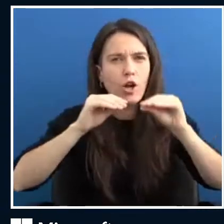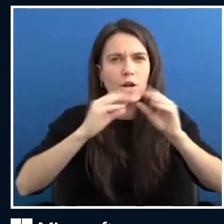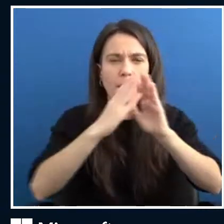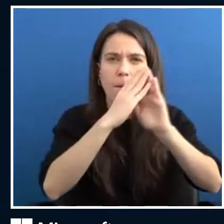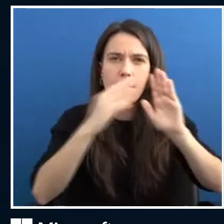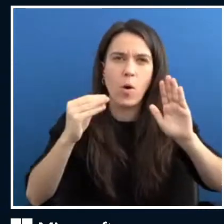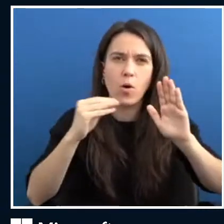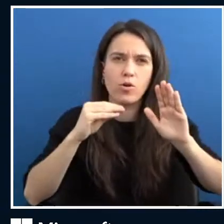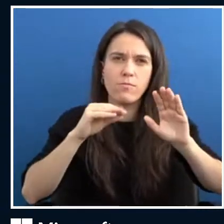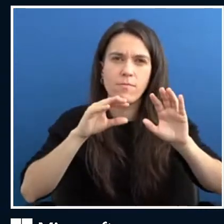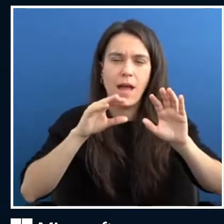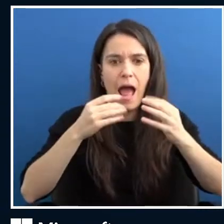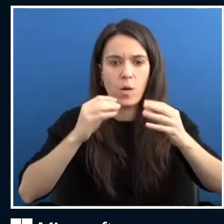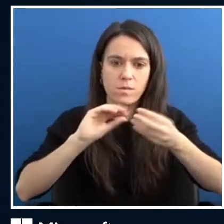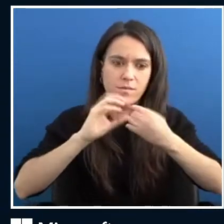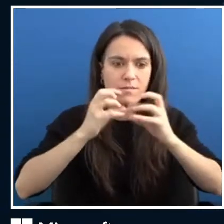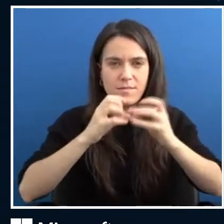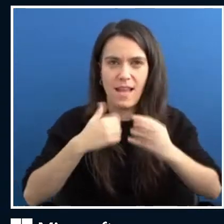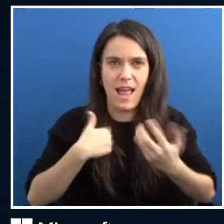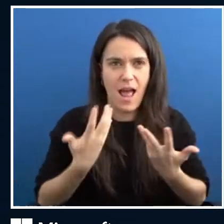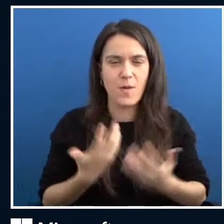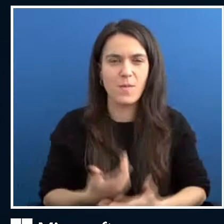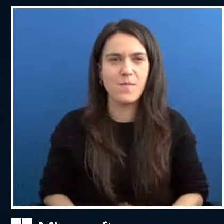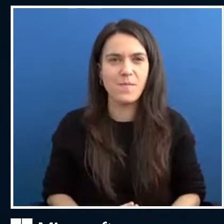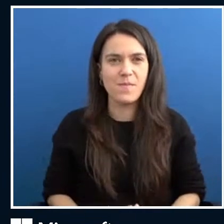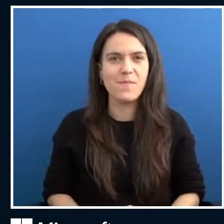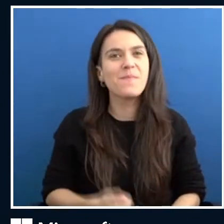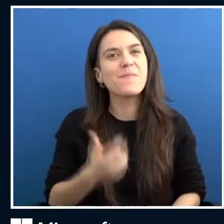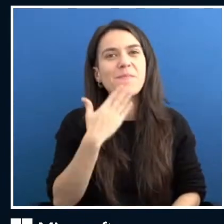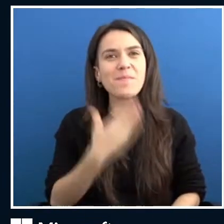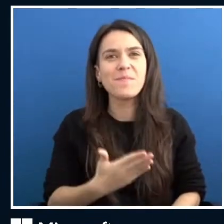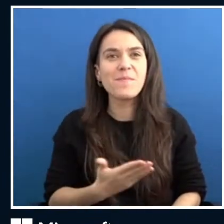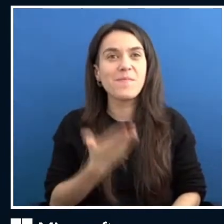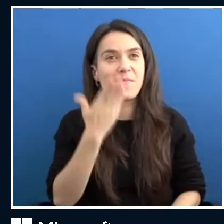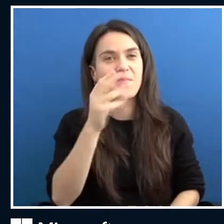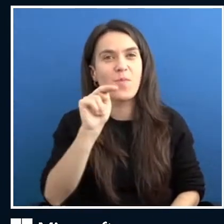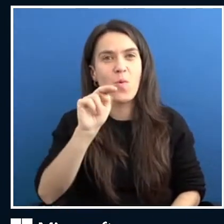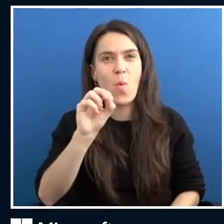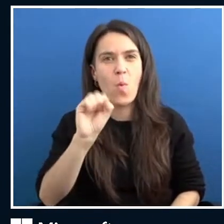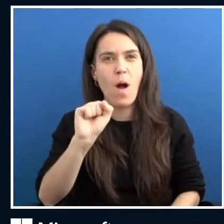devices. Thanks, Aisha. So over to Noah.